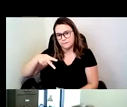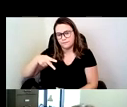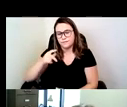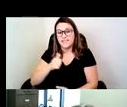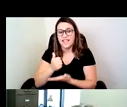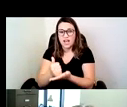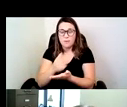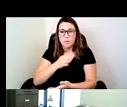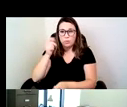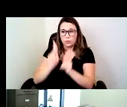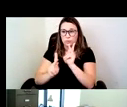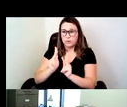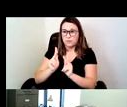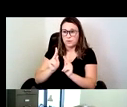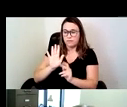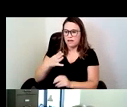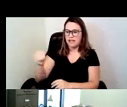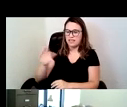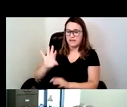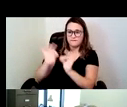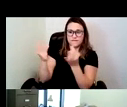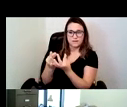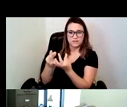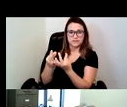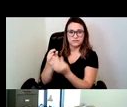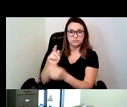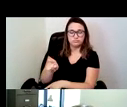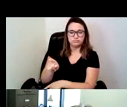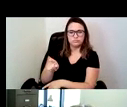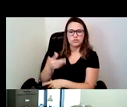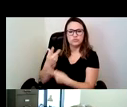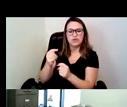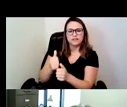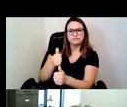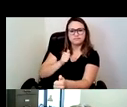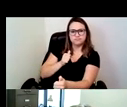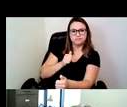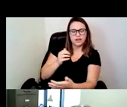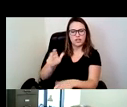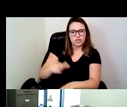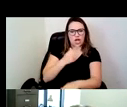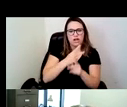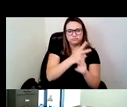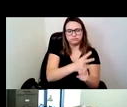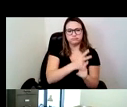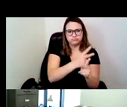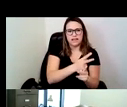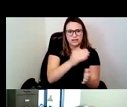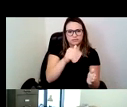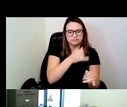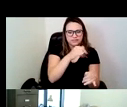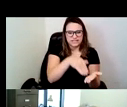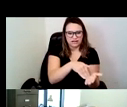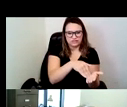their families delay or avoid placement in long-term care facilities by combining